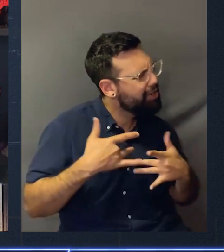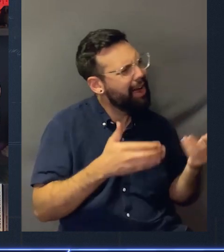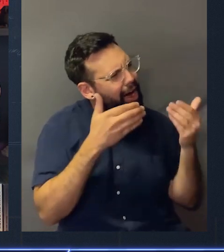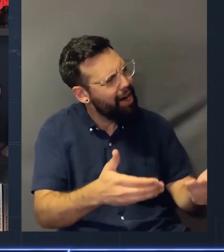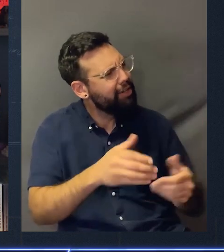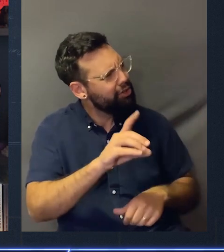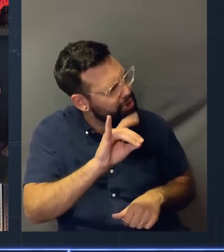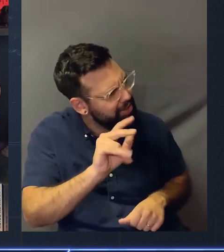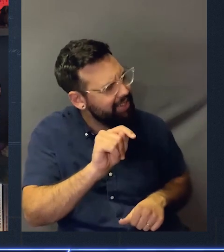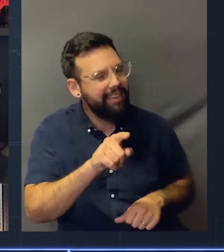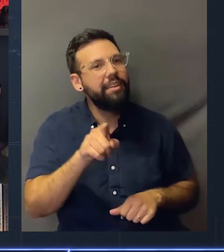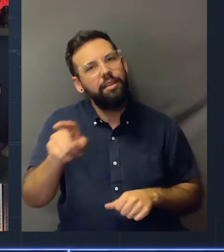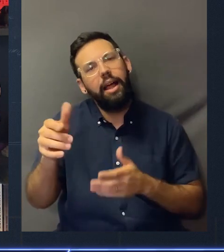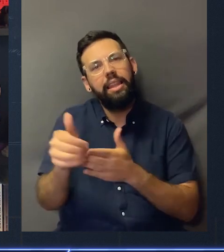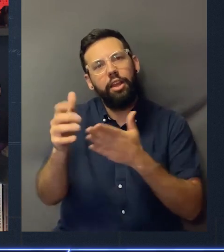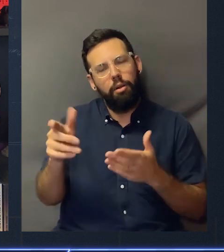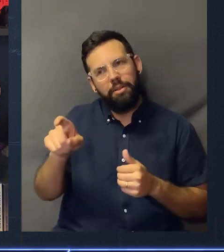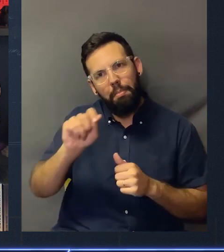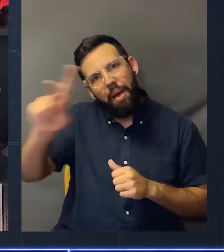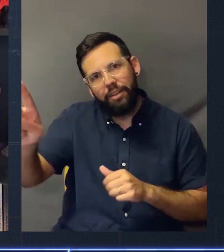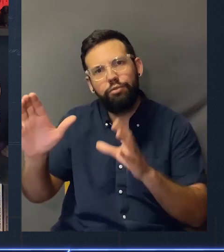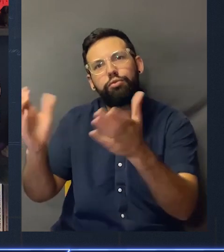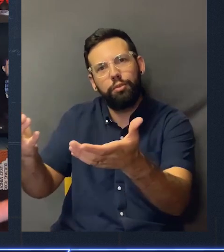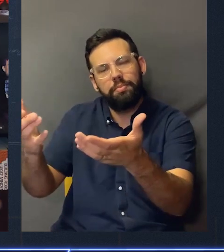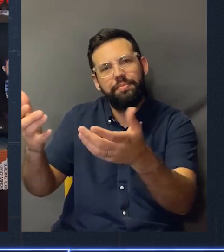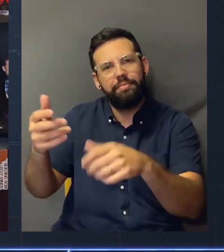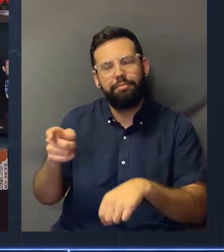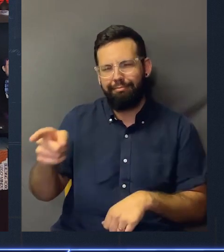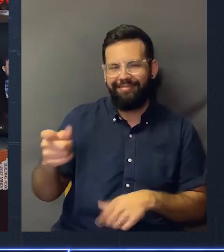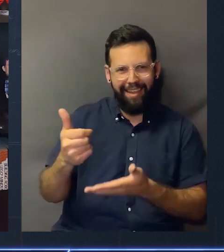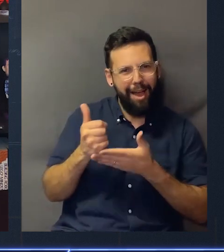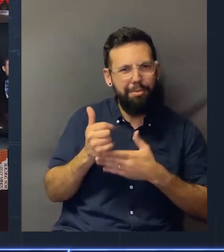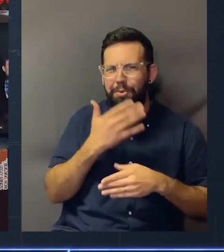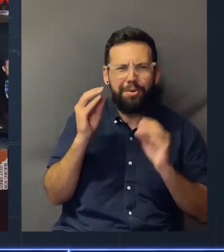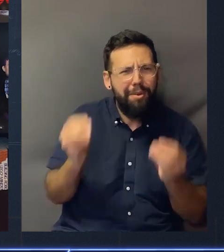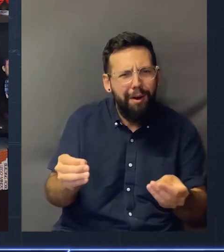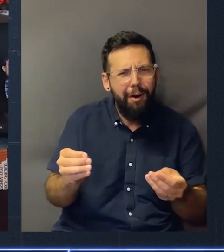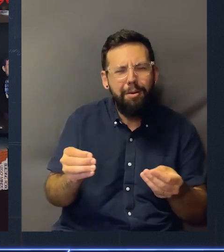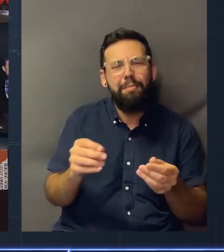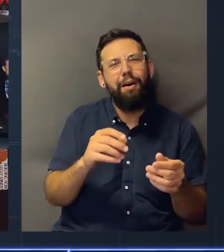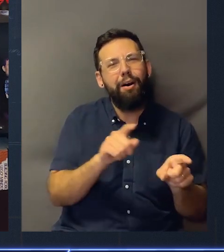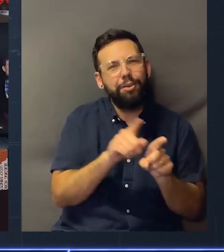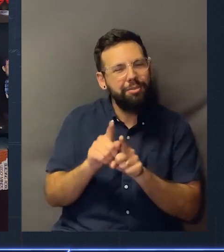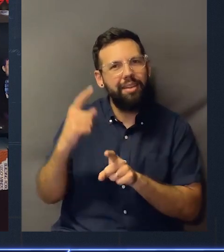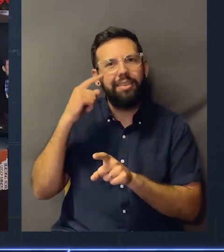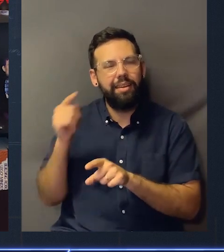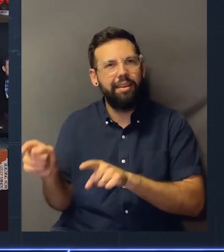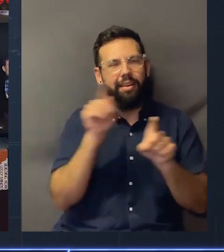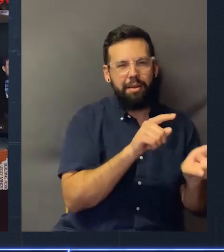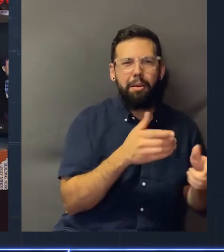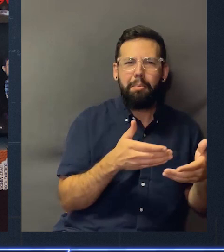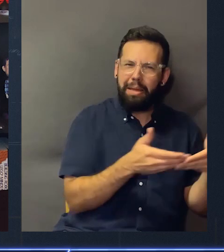Then, because she's the group leader, she leaves me there and returns to the group. Not a whole lot of help, but then I think, you know, when our kids